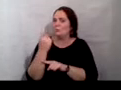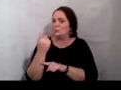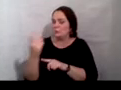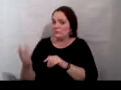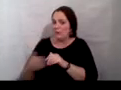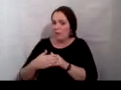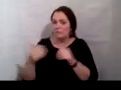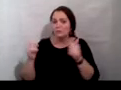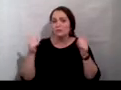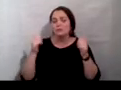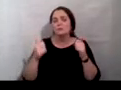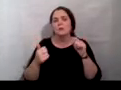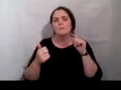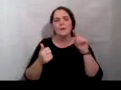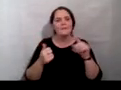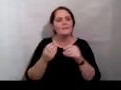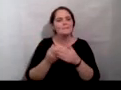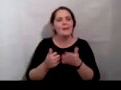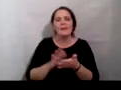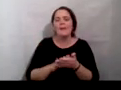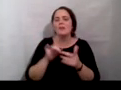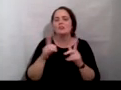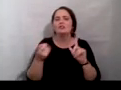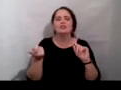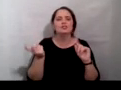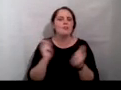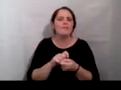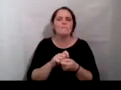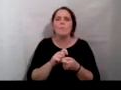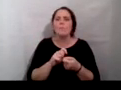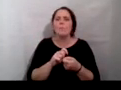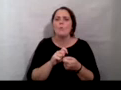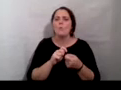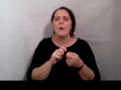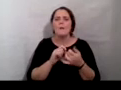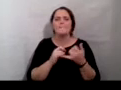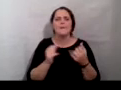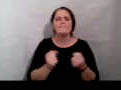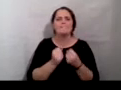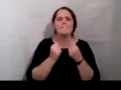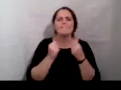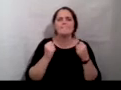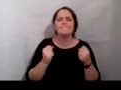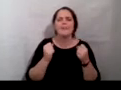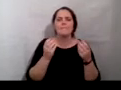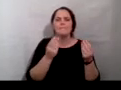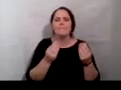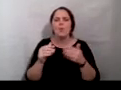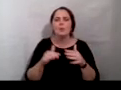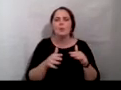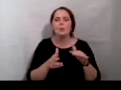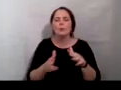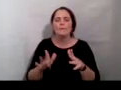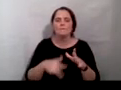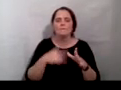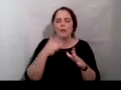there's just something away about her transformative performance, that potent fluidity